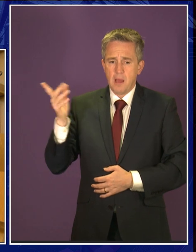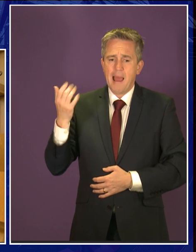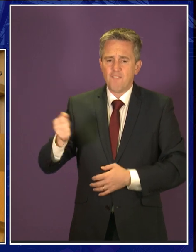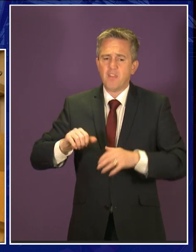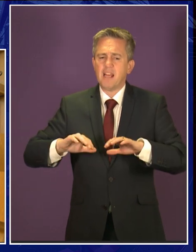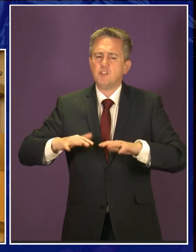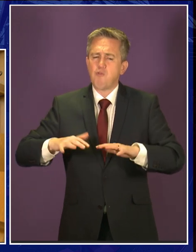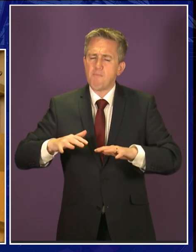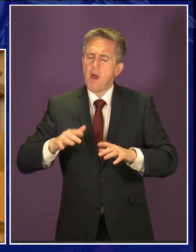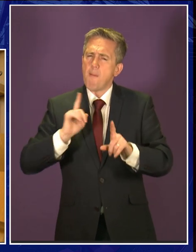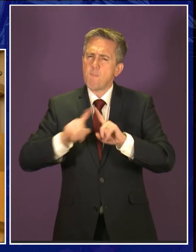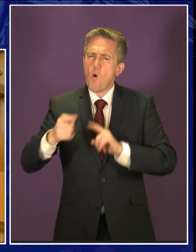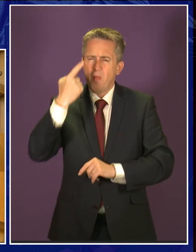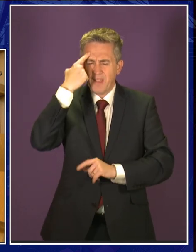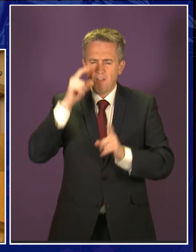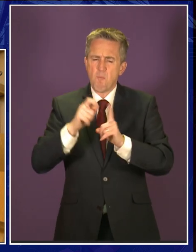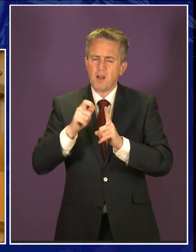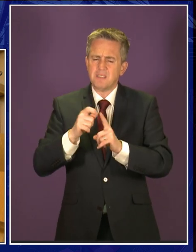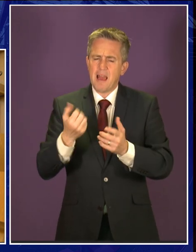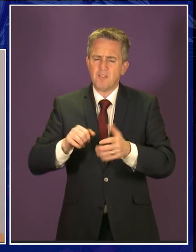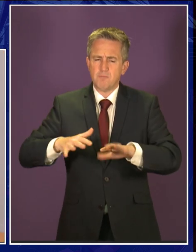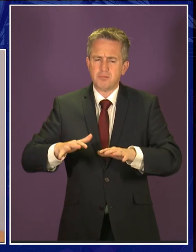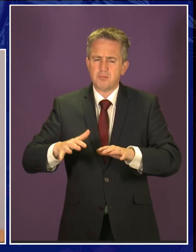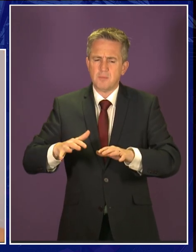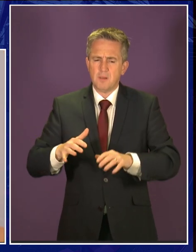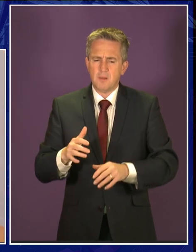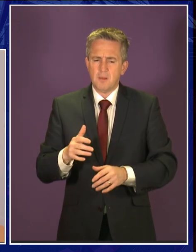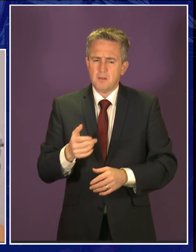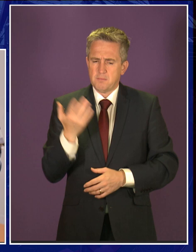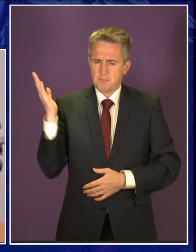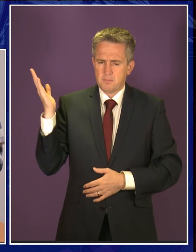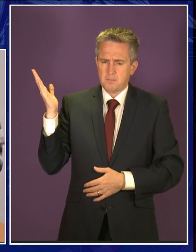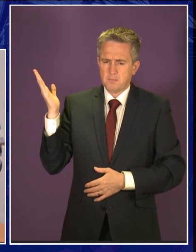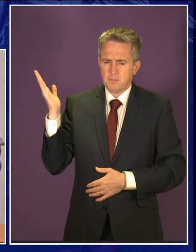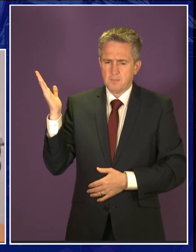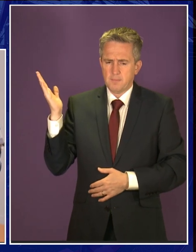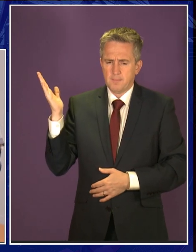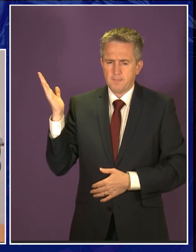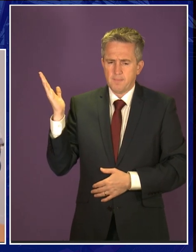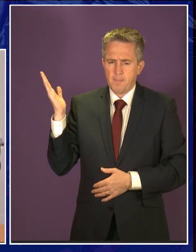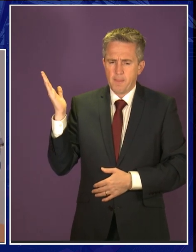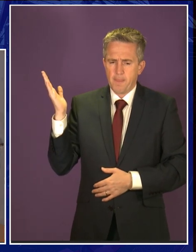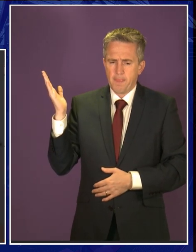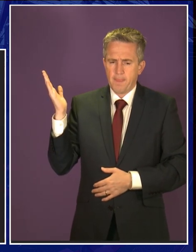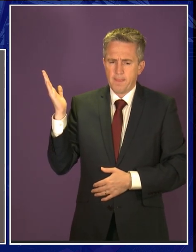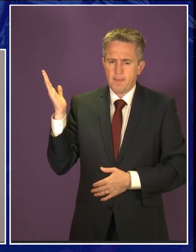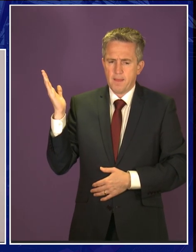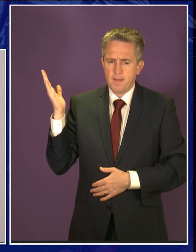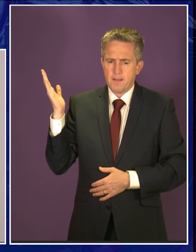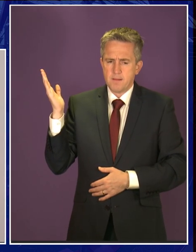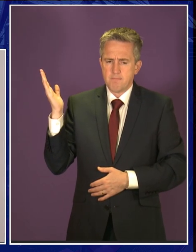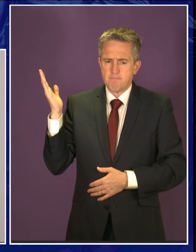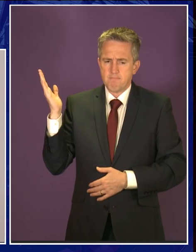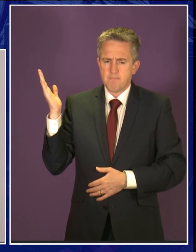which I think most people equate with Parkinson's. It's an asymmetric disease for reasons we don't fully understand. There is slowness